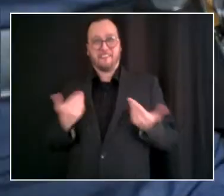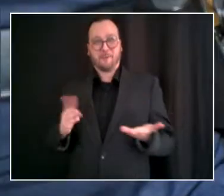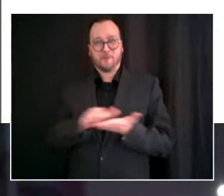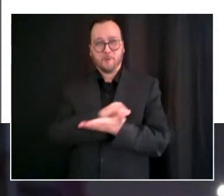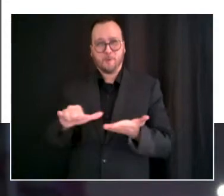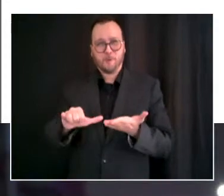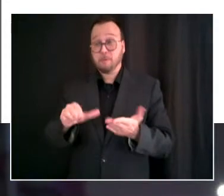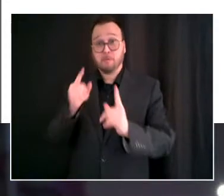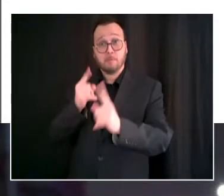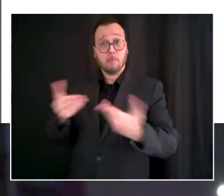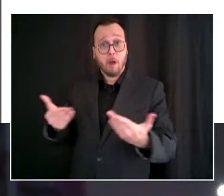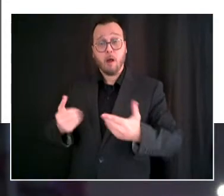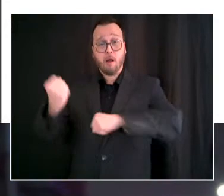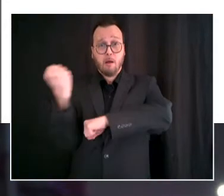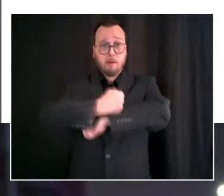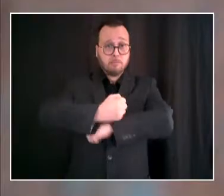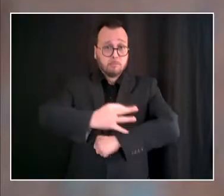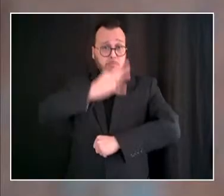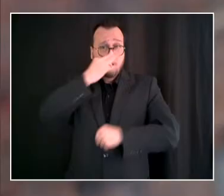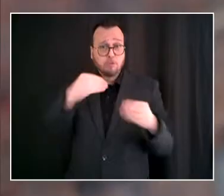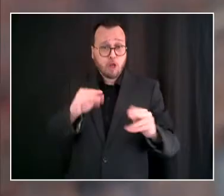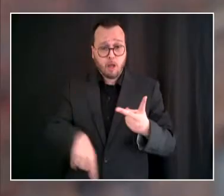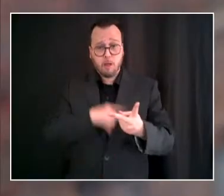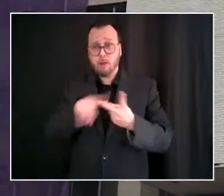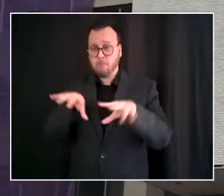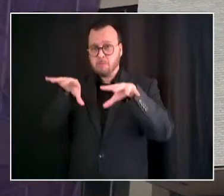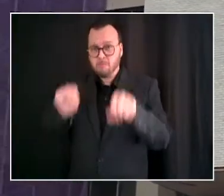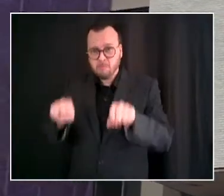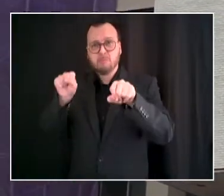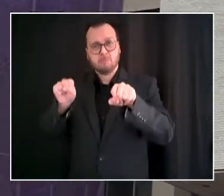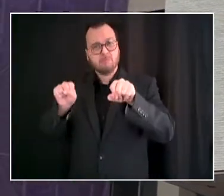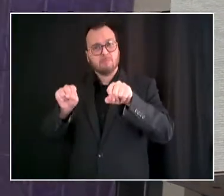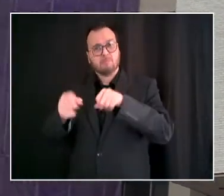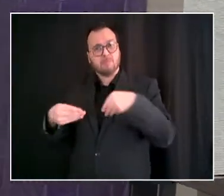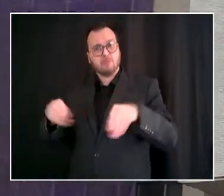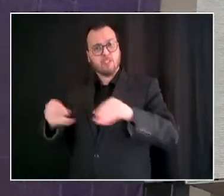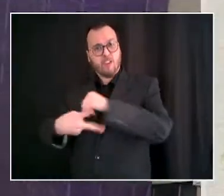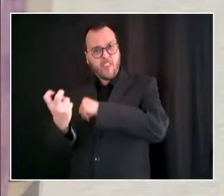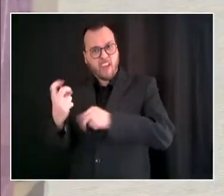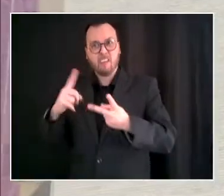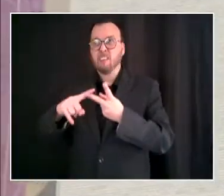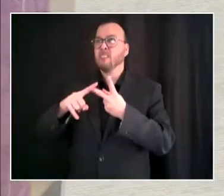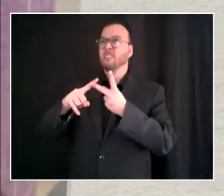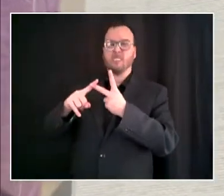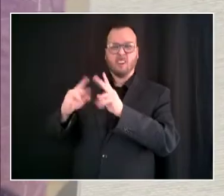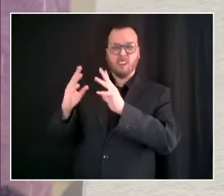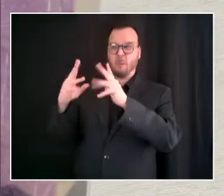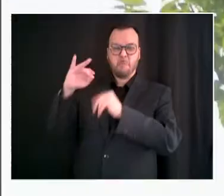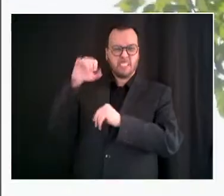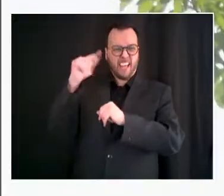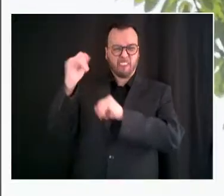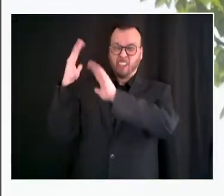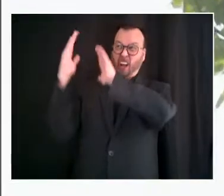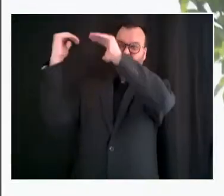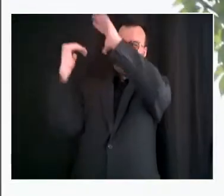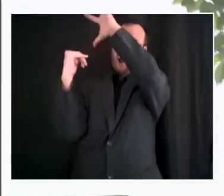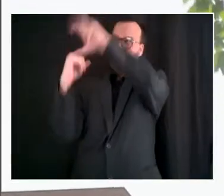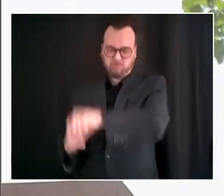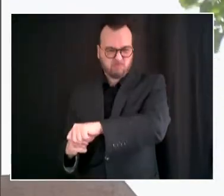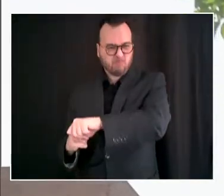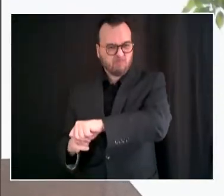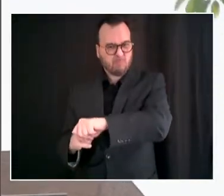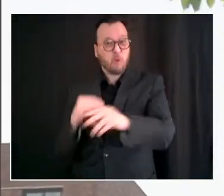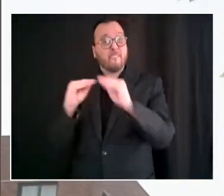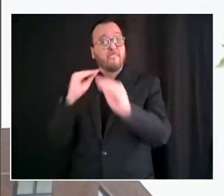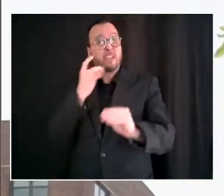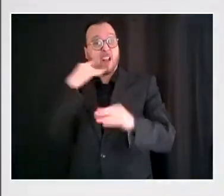smoke shops, cracking down on retail theft, fixing streetlights, or taking down miles of scaffolding. They are keeping our families and